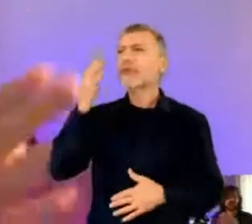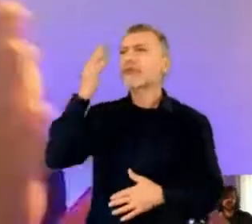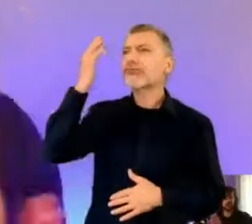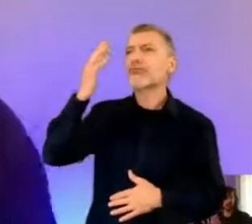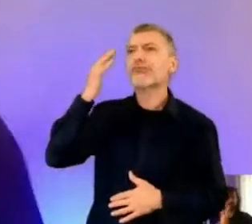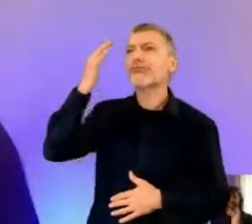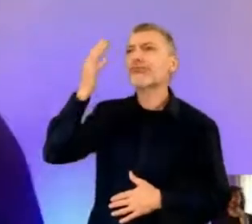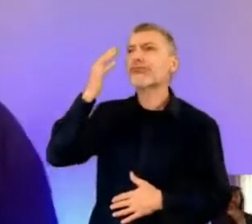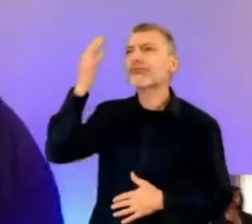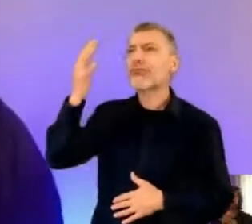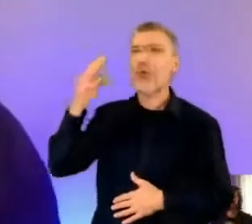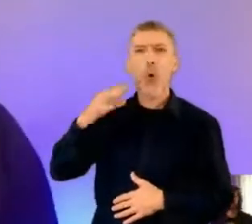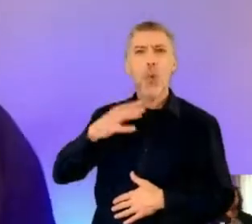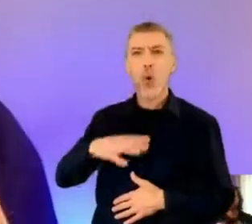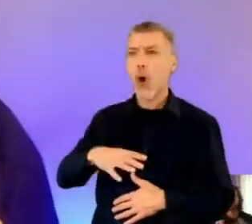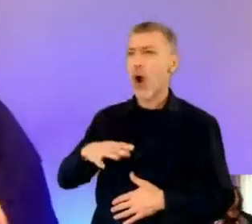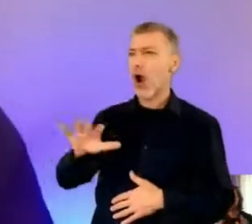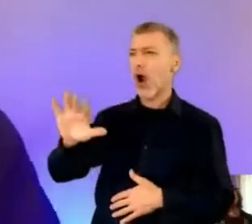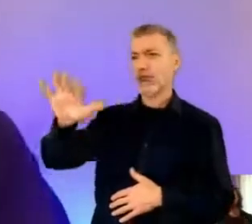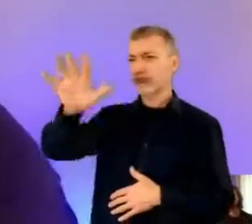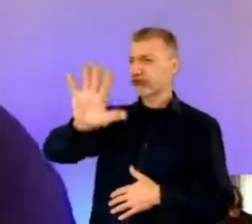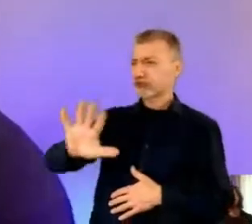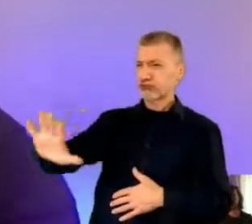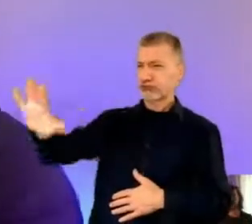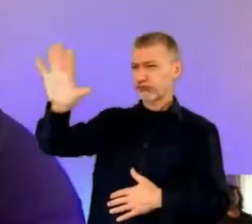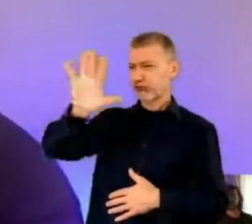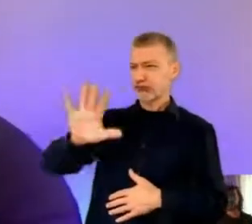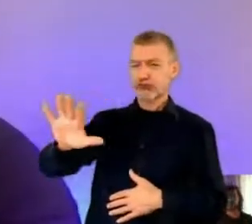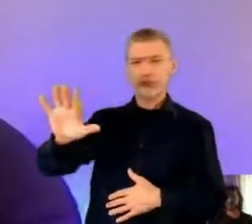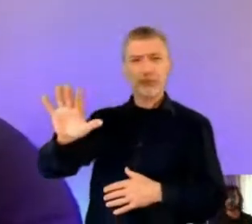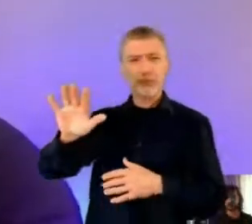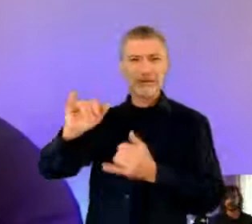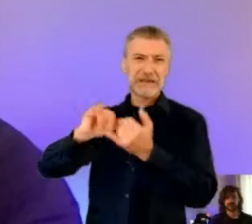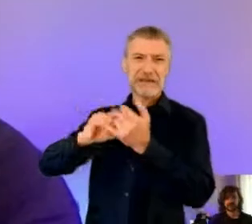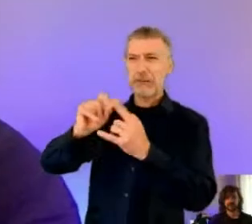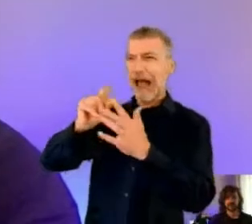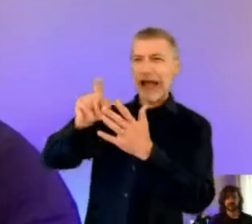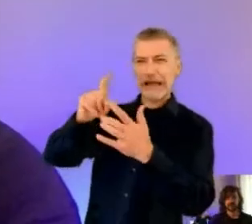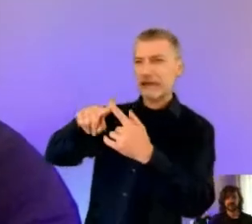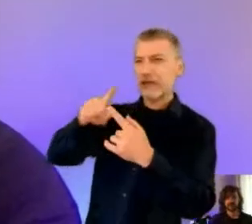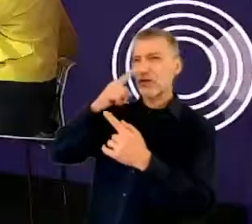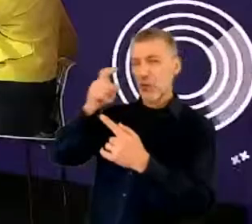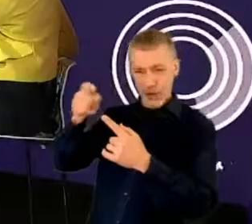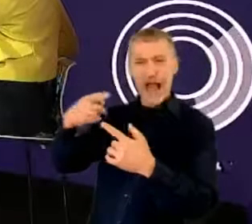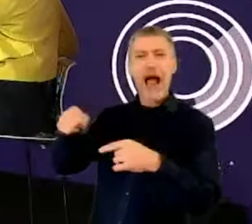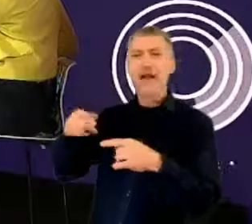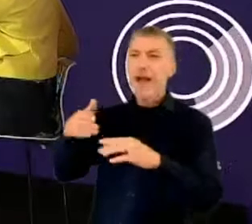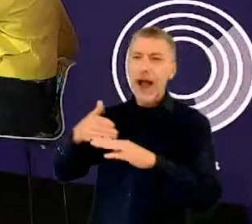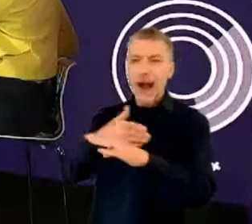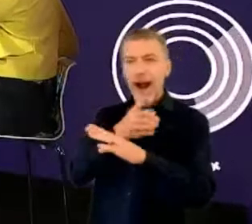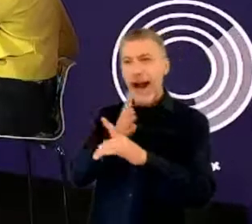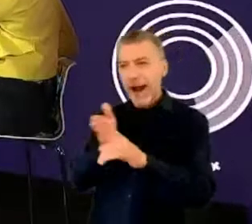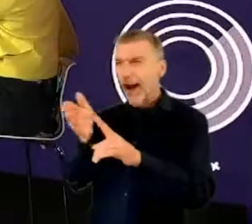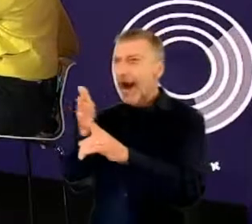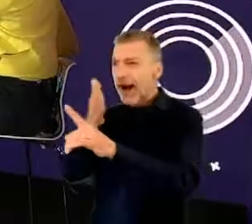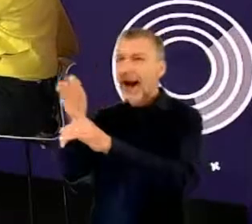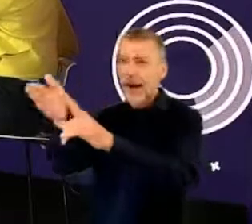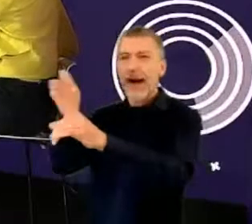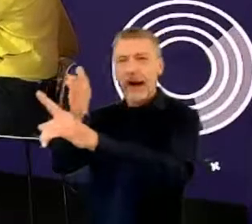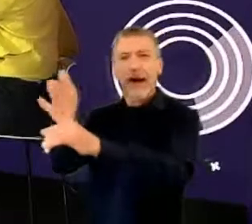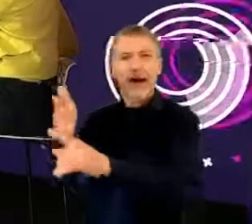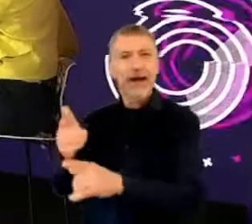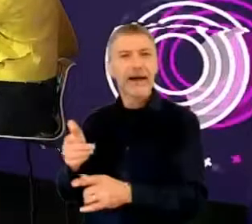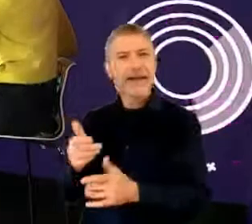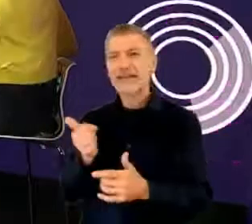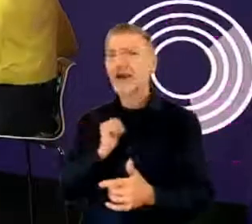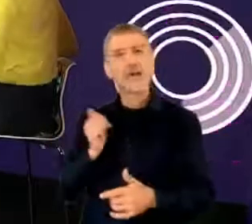But don't worry if the path strays a bit. You can always get there. That's it. Have your target in mind. And the meandering,